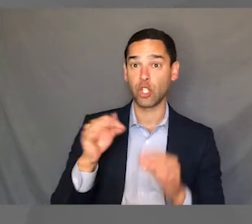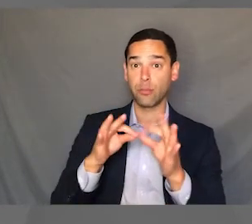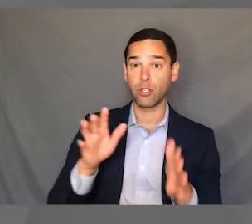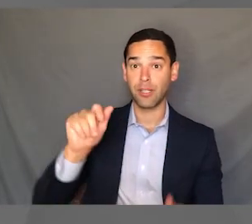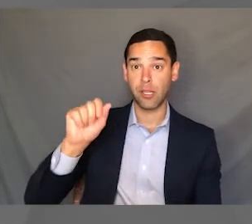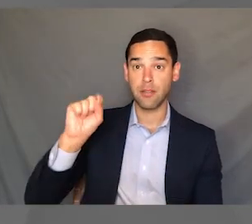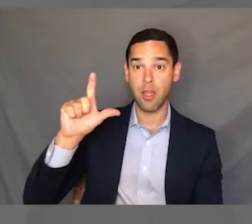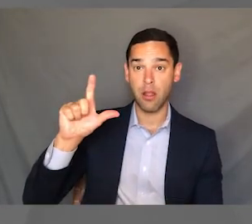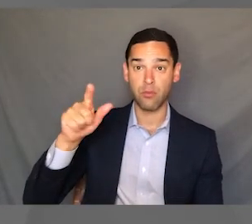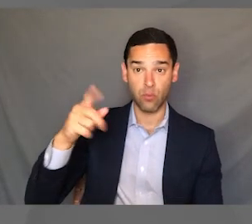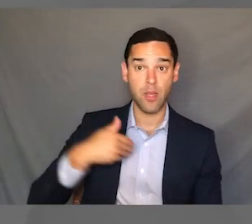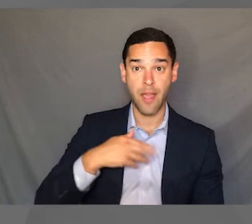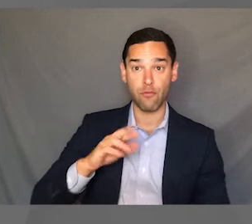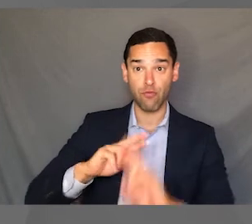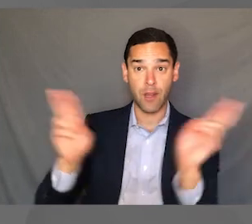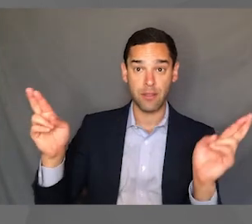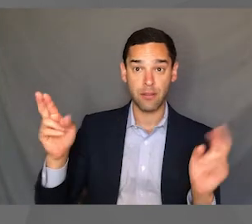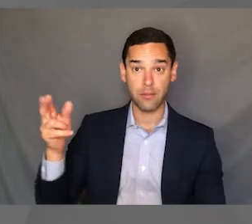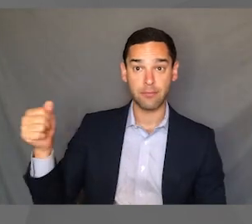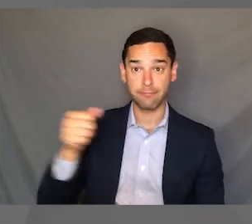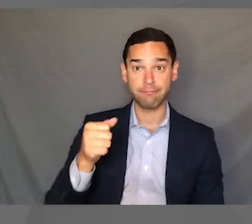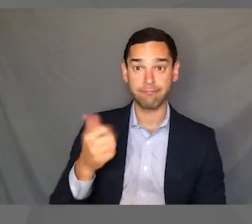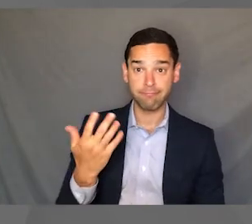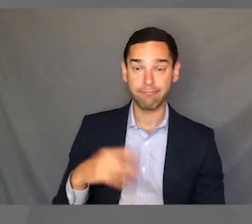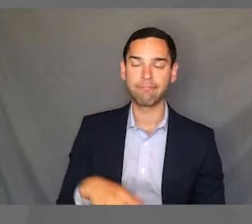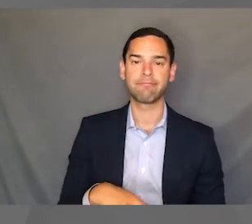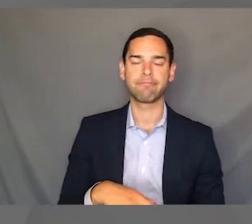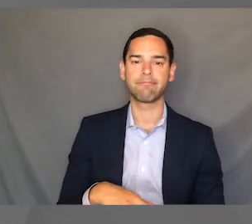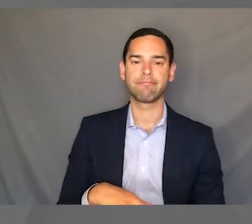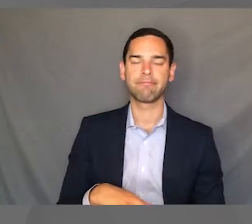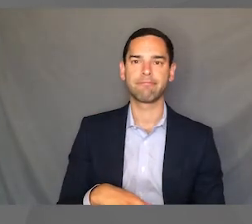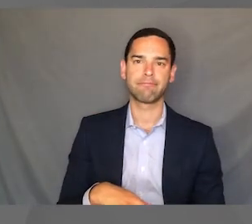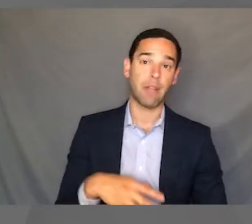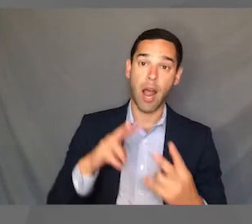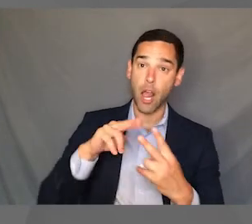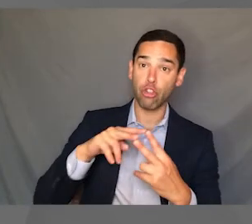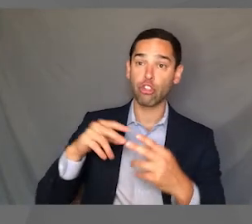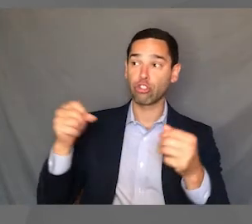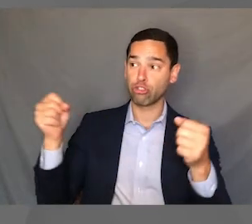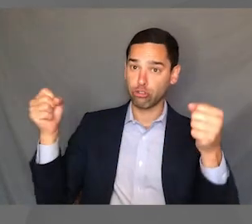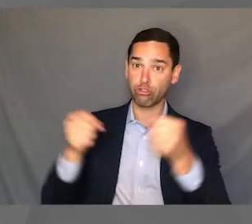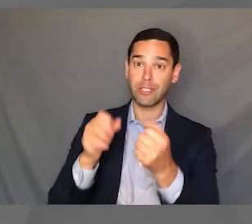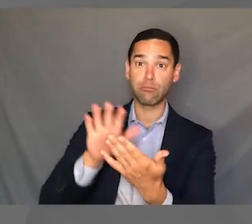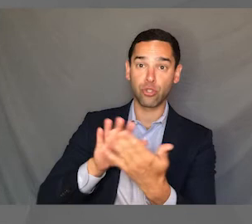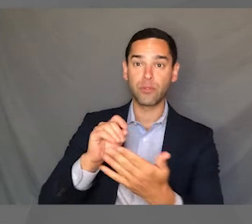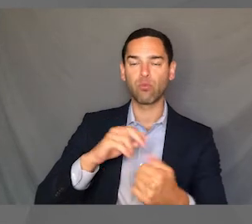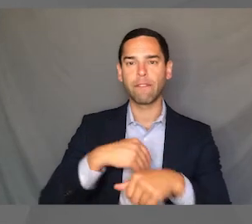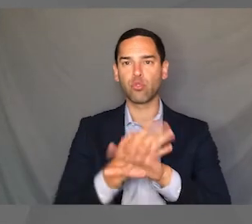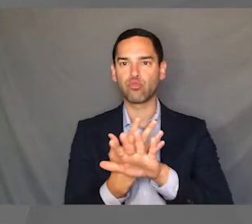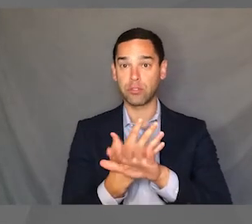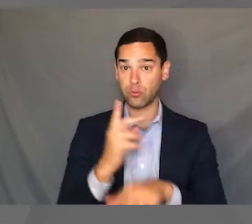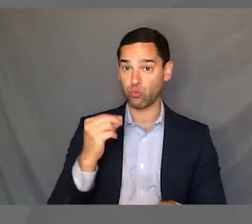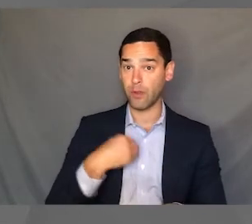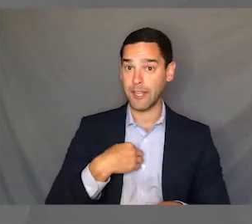and available? All right. Do you have those things that can be done either in person or virtually at hand very quickly? All